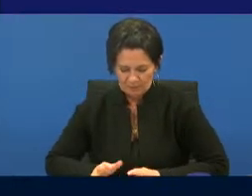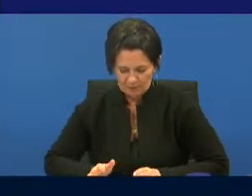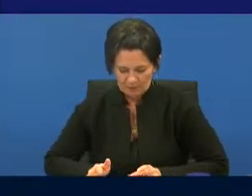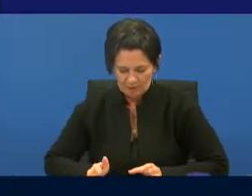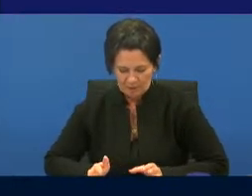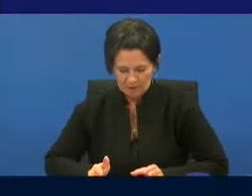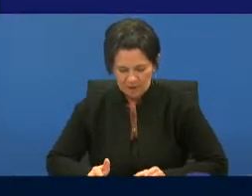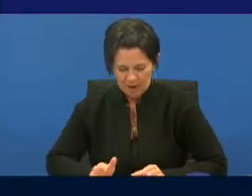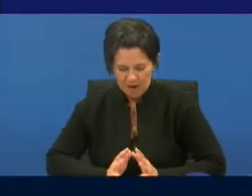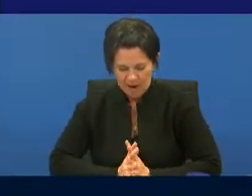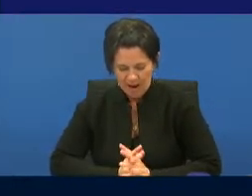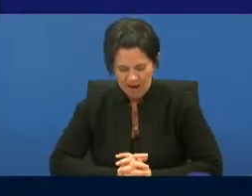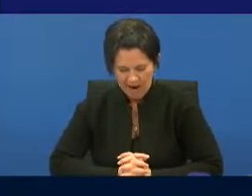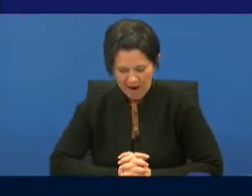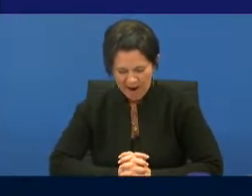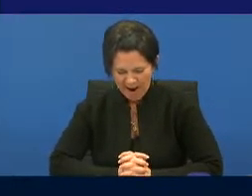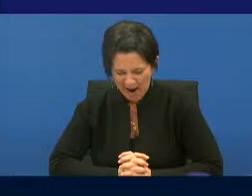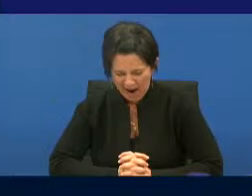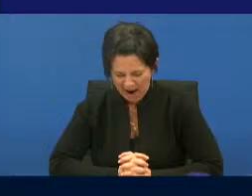$75,106.50 and appropriating